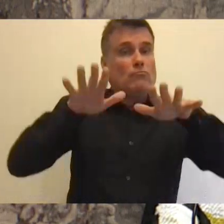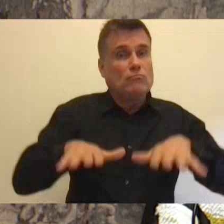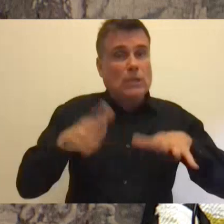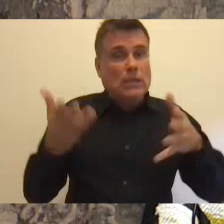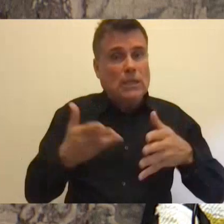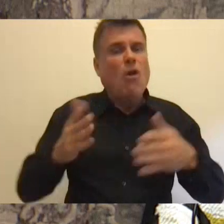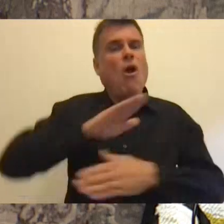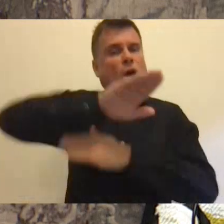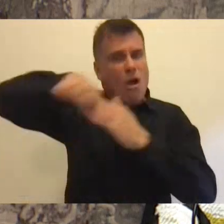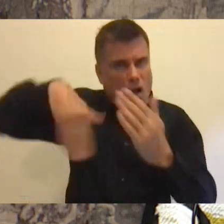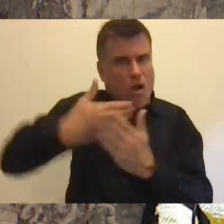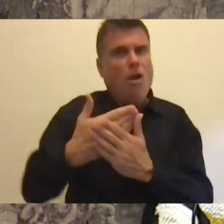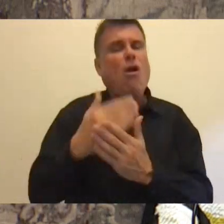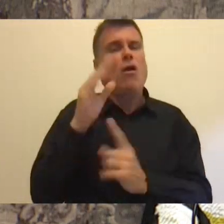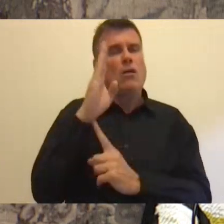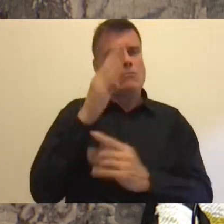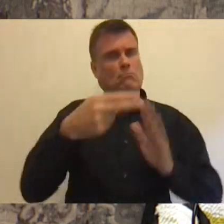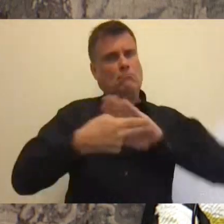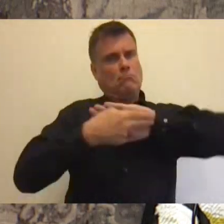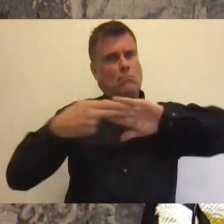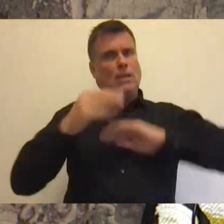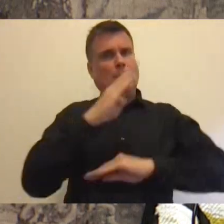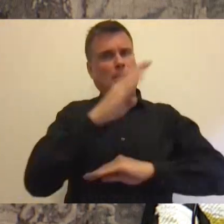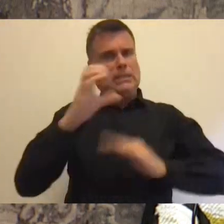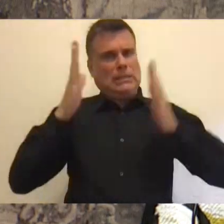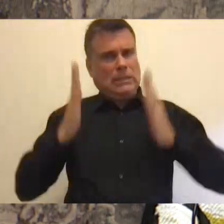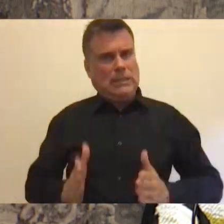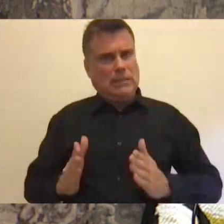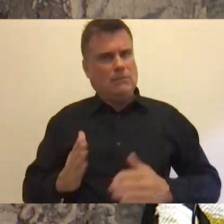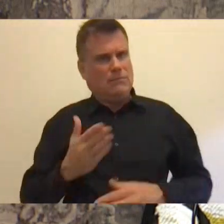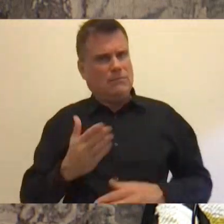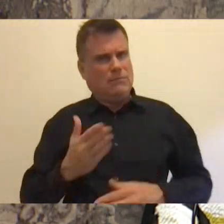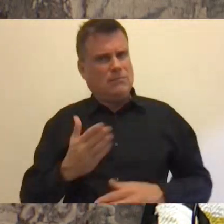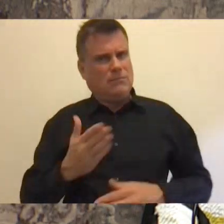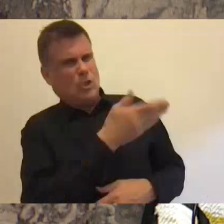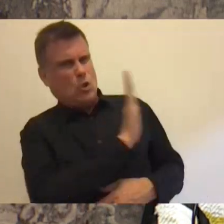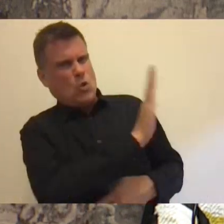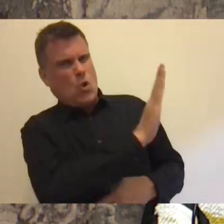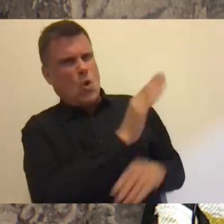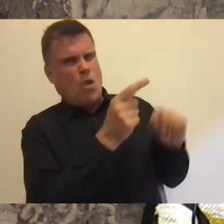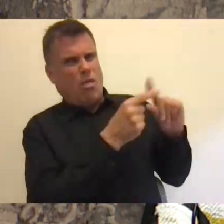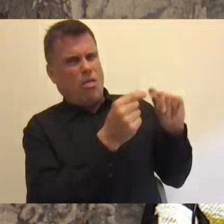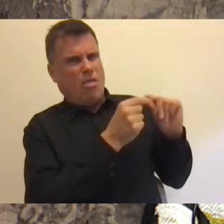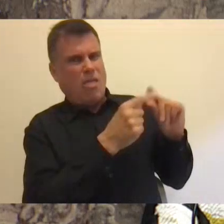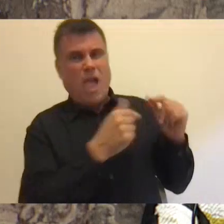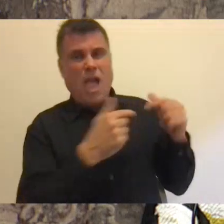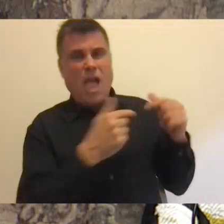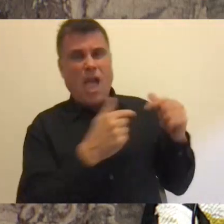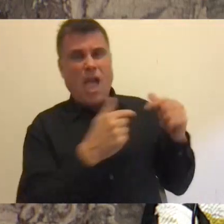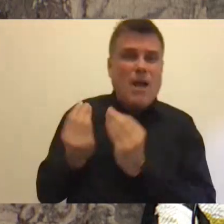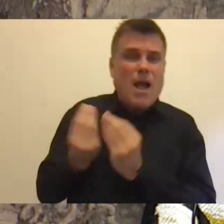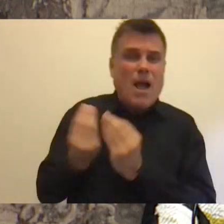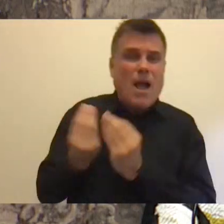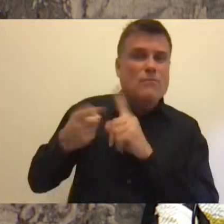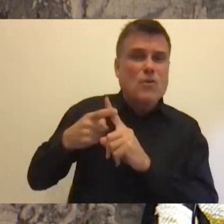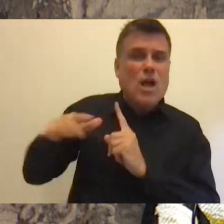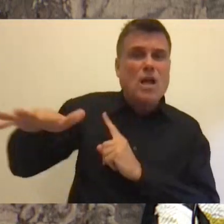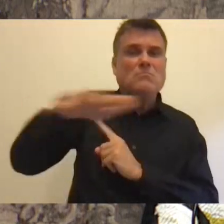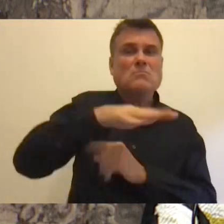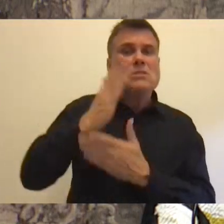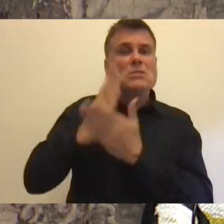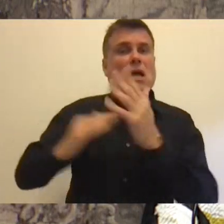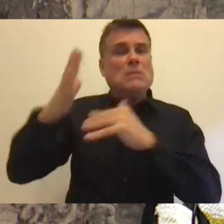government. I have family and friends, native and non-native, and I call them British Columbians because we are